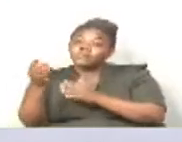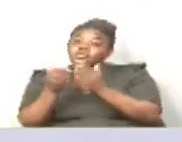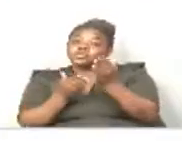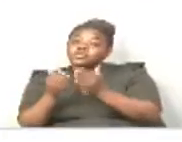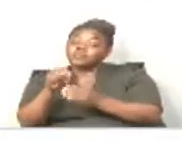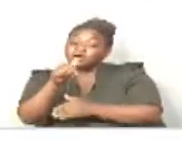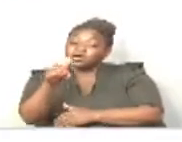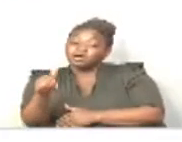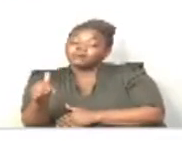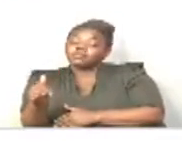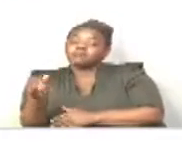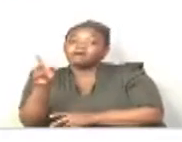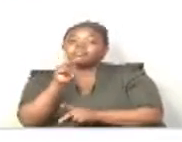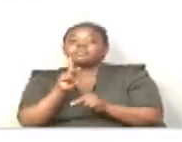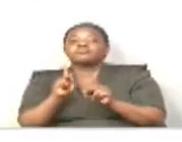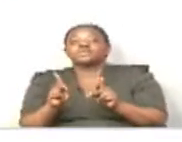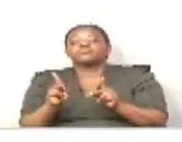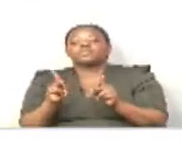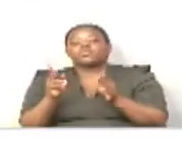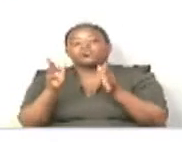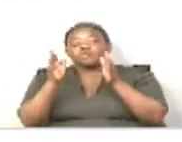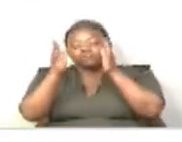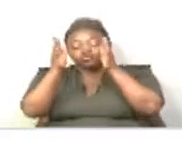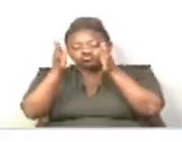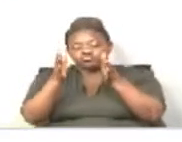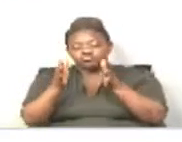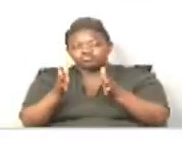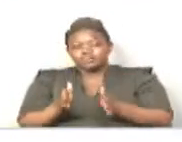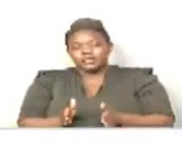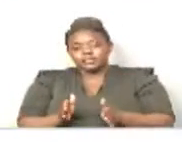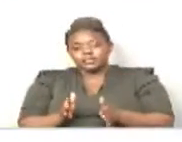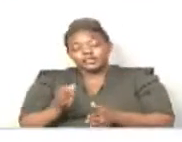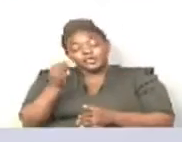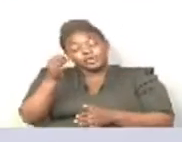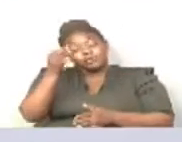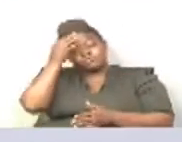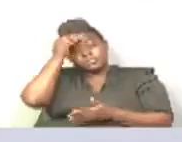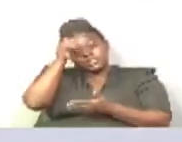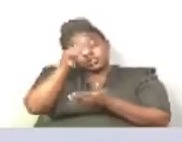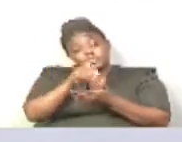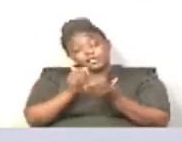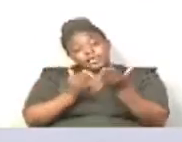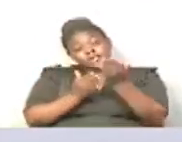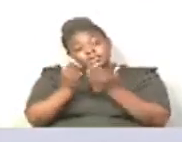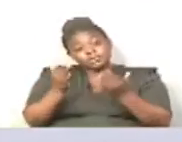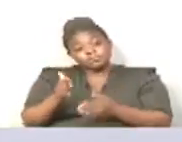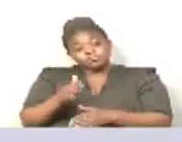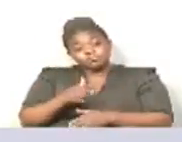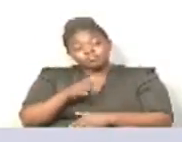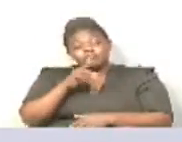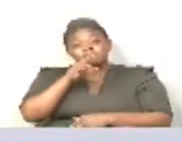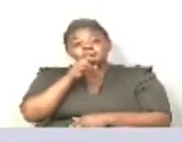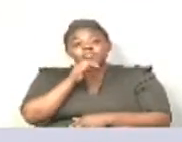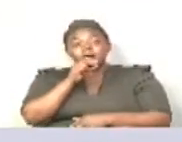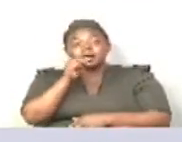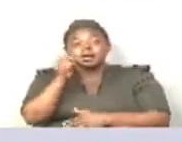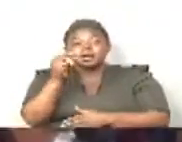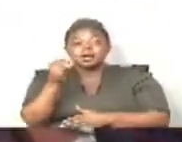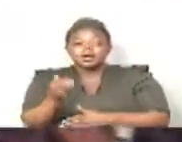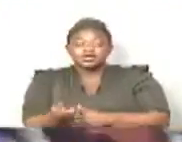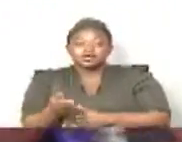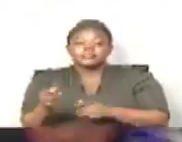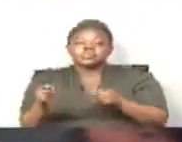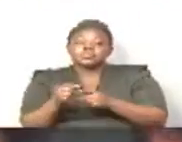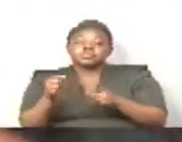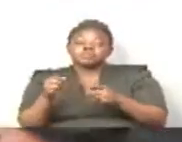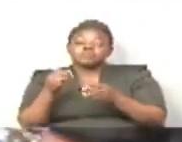humans or to go and serve humanity. And we believe that if you serve the humanity, if you serve the mankind, the money can come later.